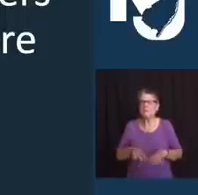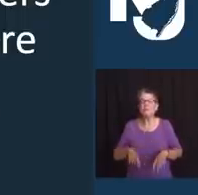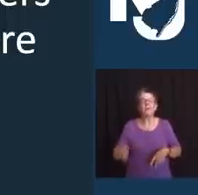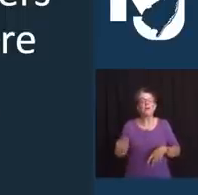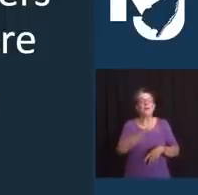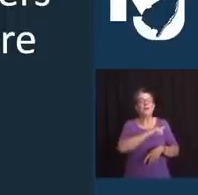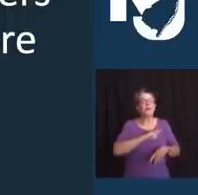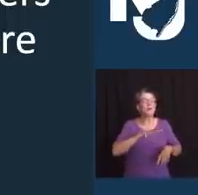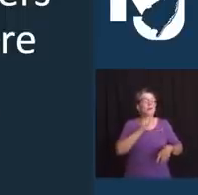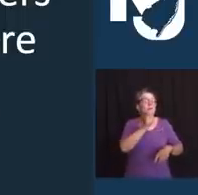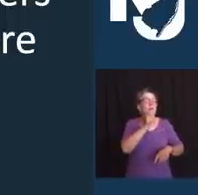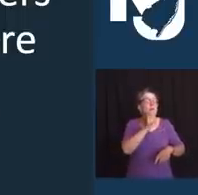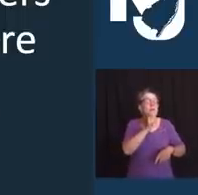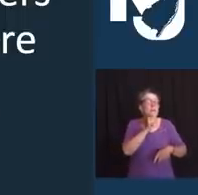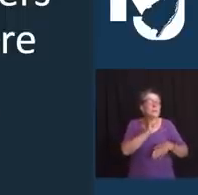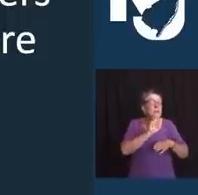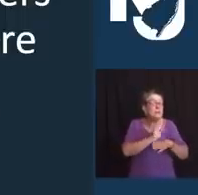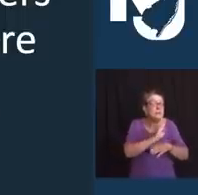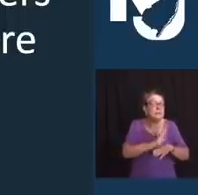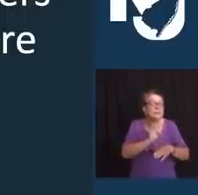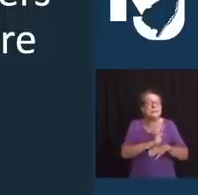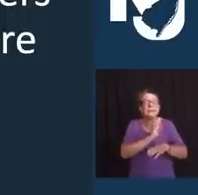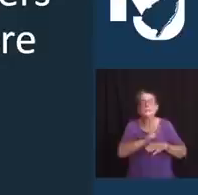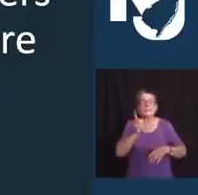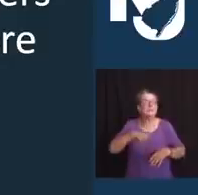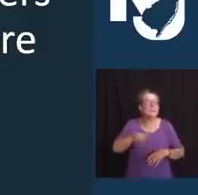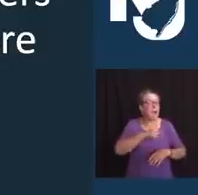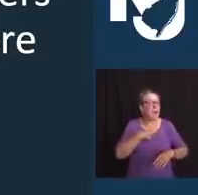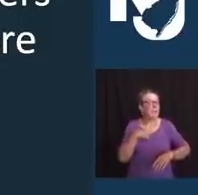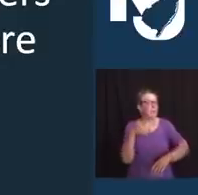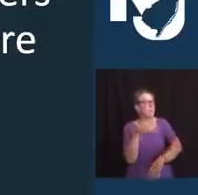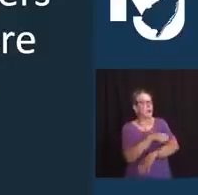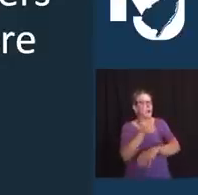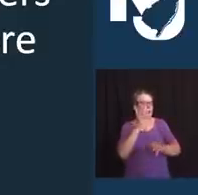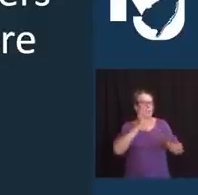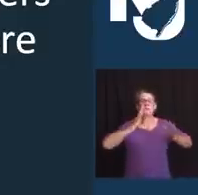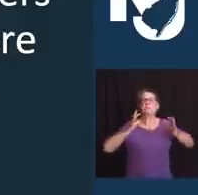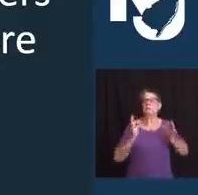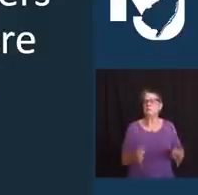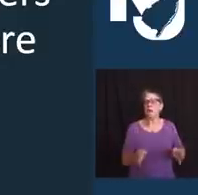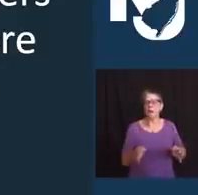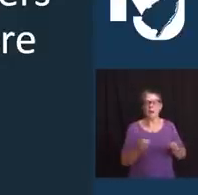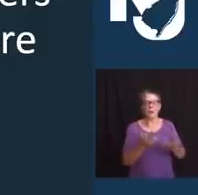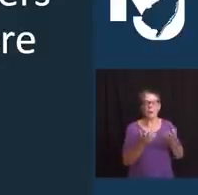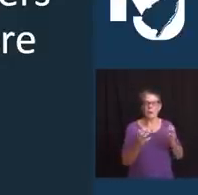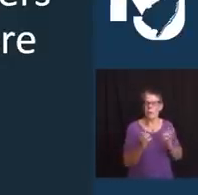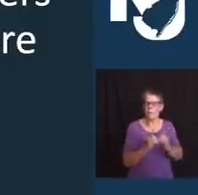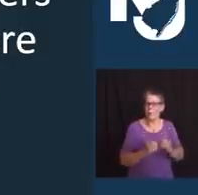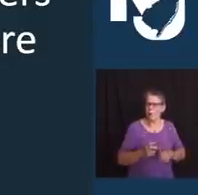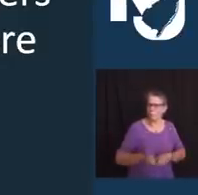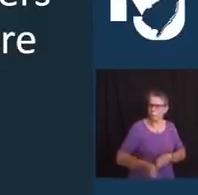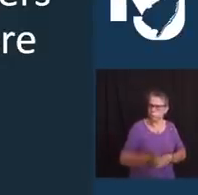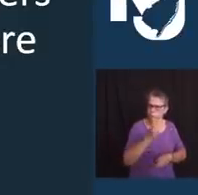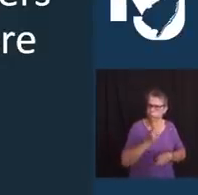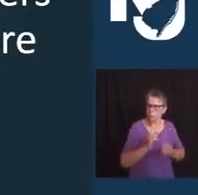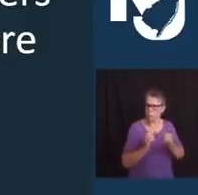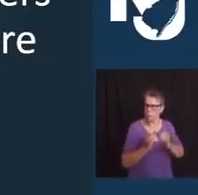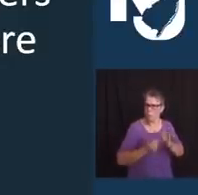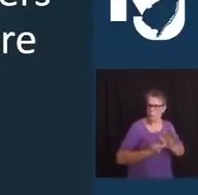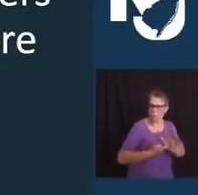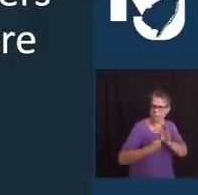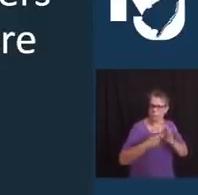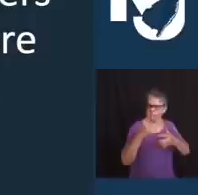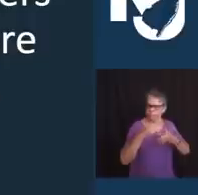ambitious timeline or to require either a more rigorous testing regime or eliminate that option completely